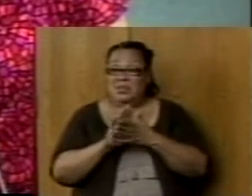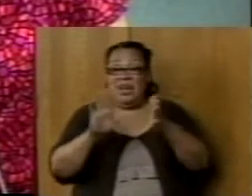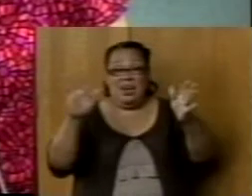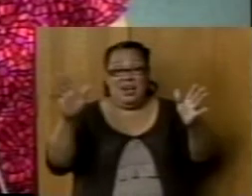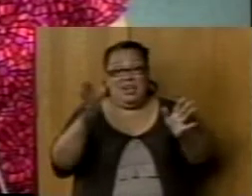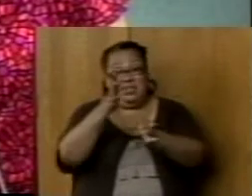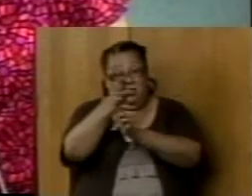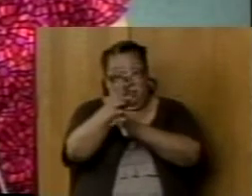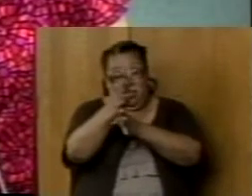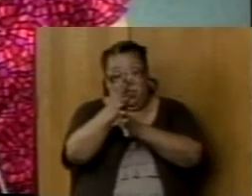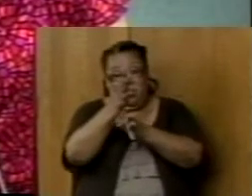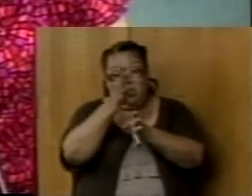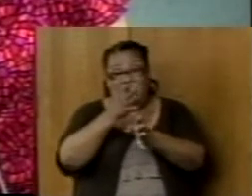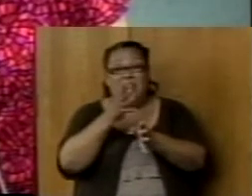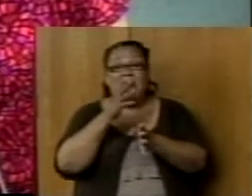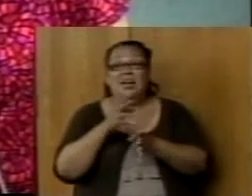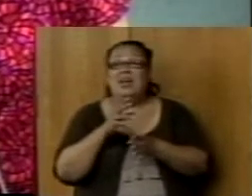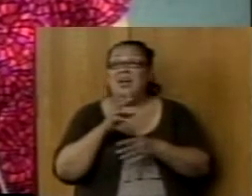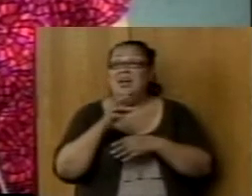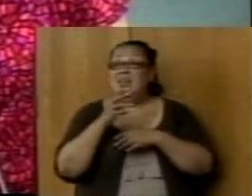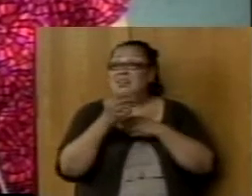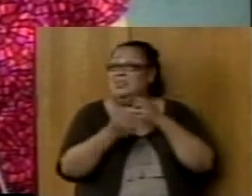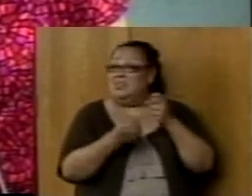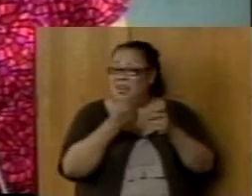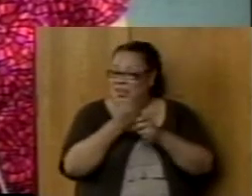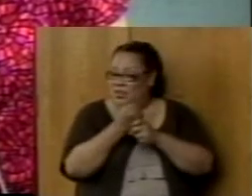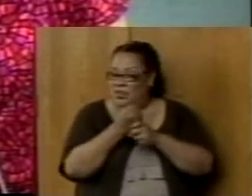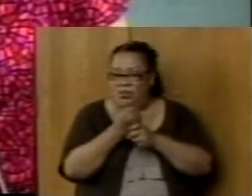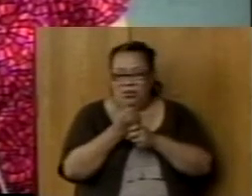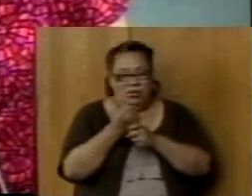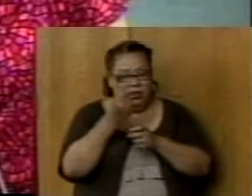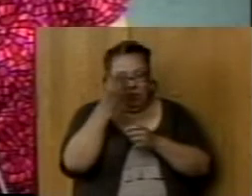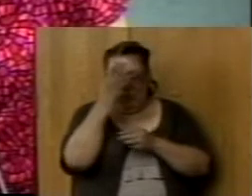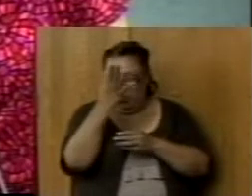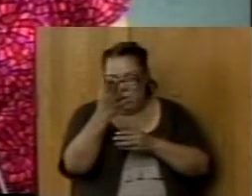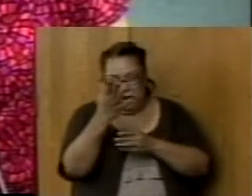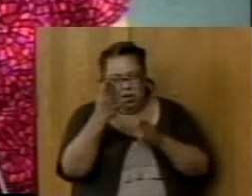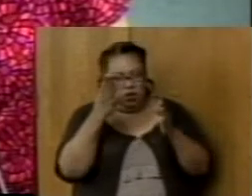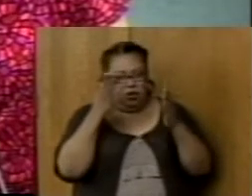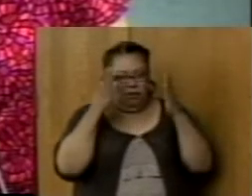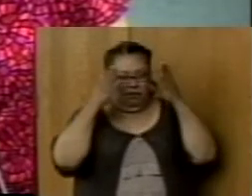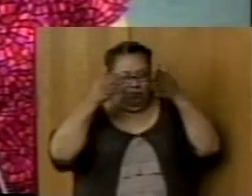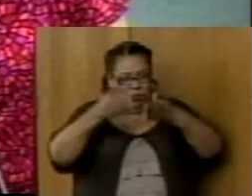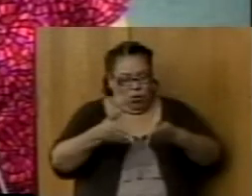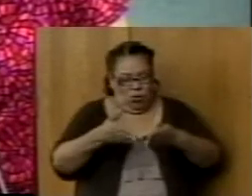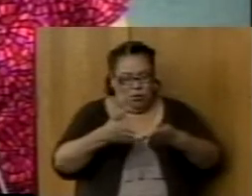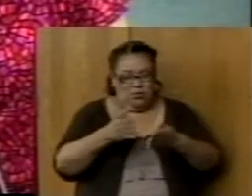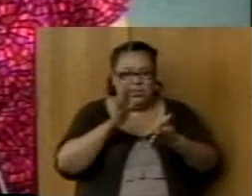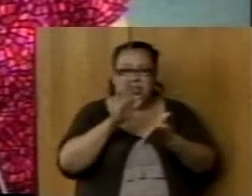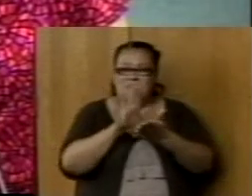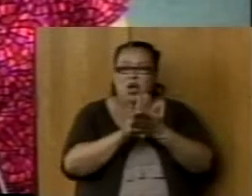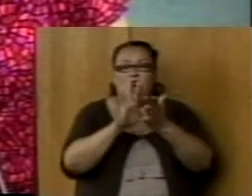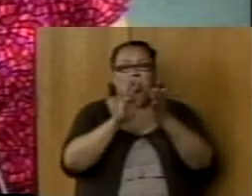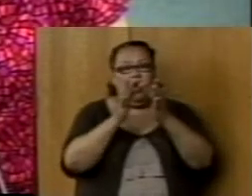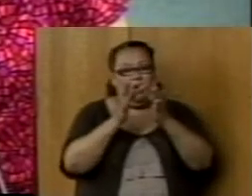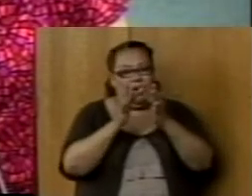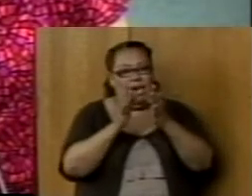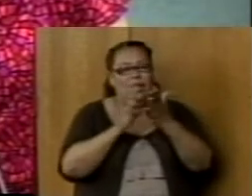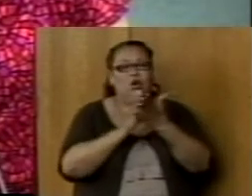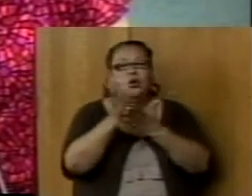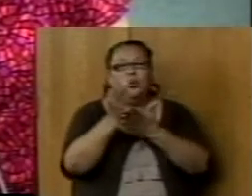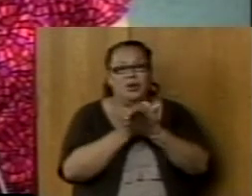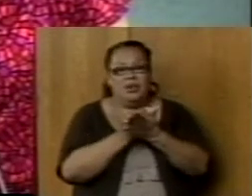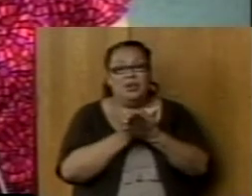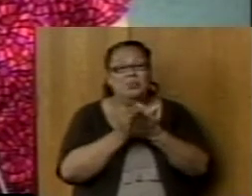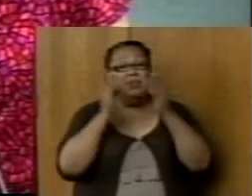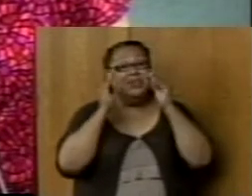alignment documents, it has a year at a YAG, it has instructional focus documents. It's an online curriculum that the